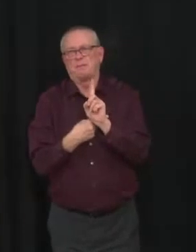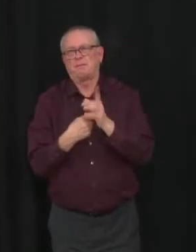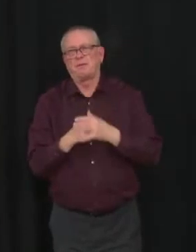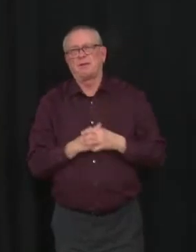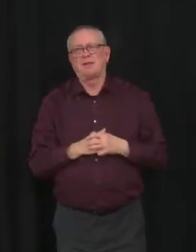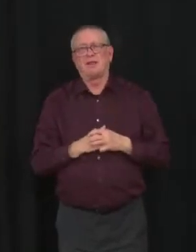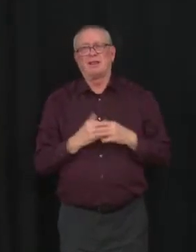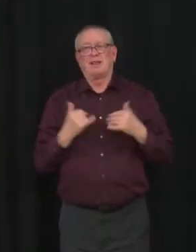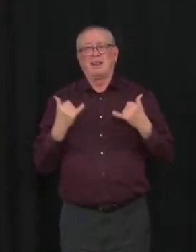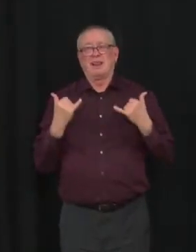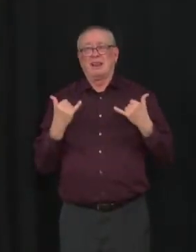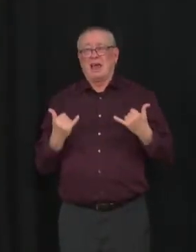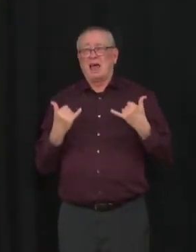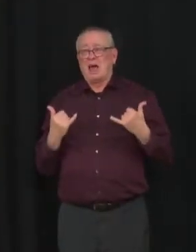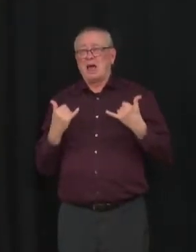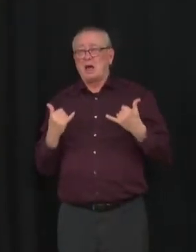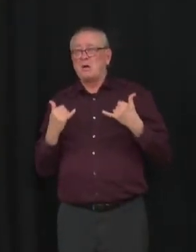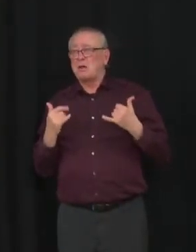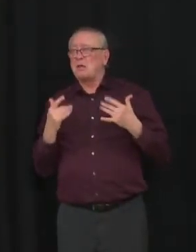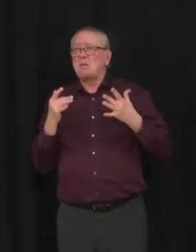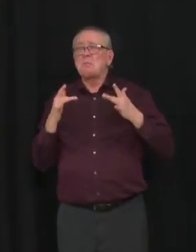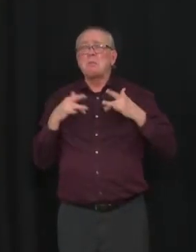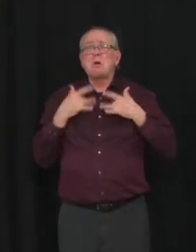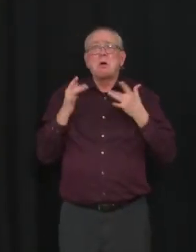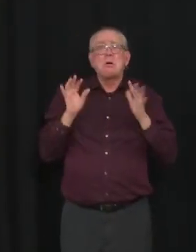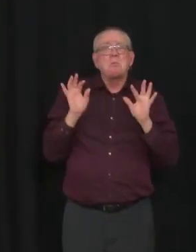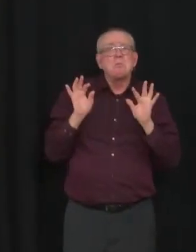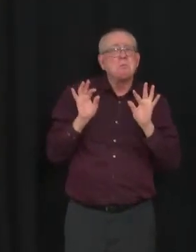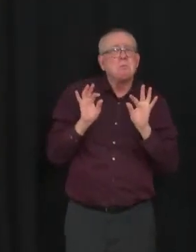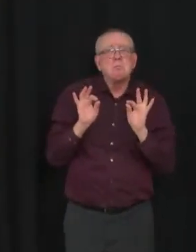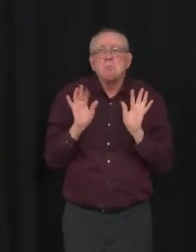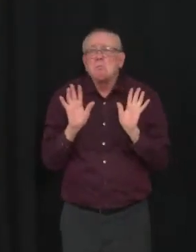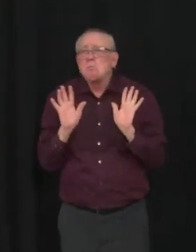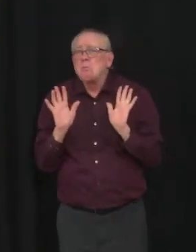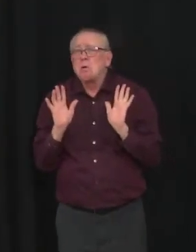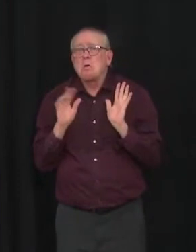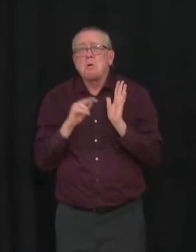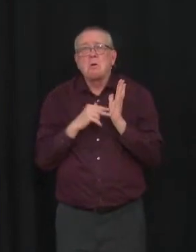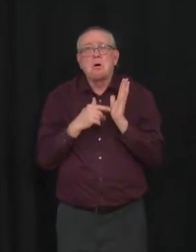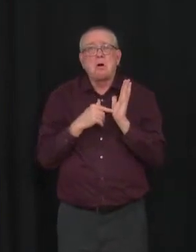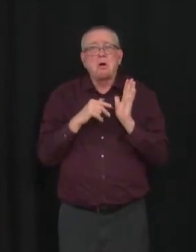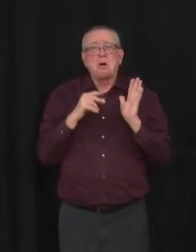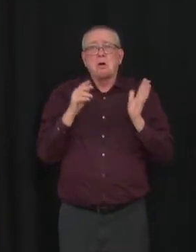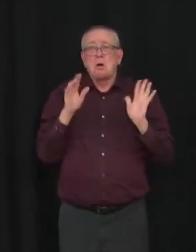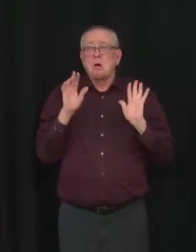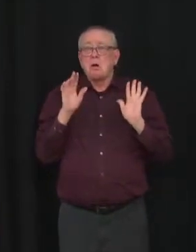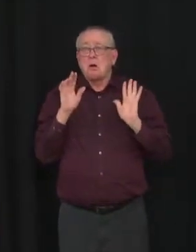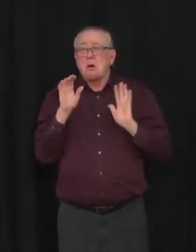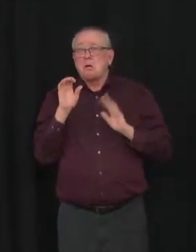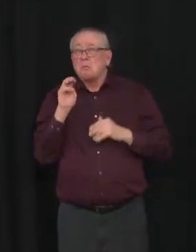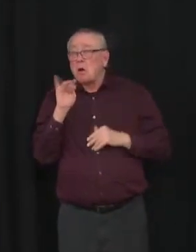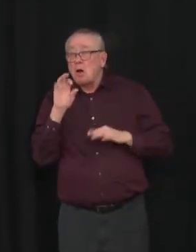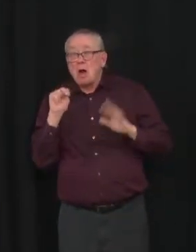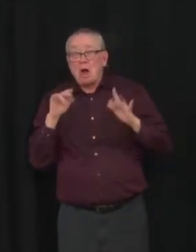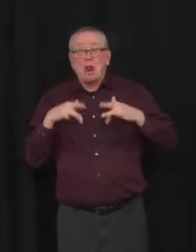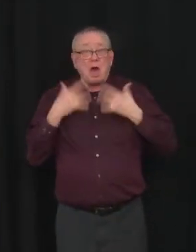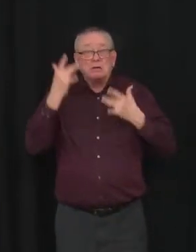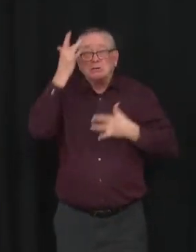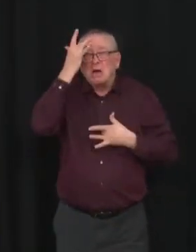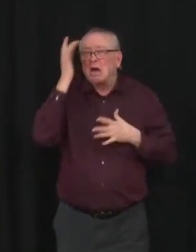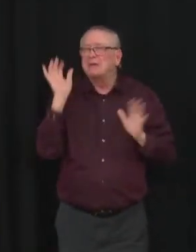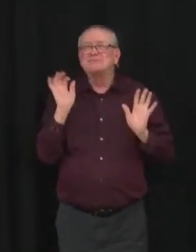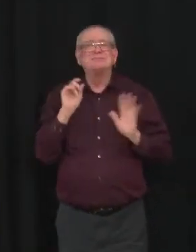that Omicron is definitely mild. Again, we must take action now, and it's really important that we take this